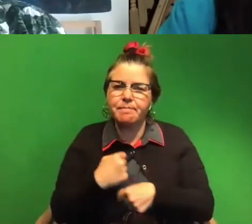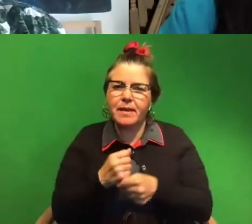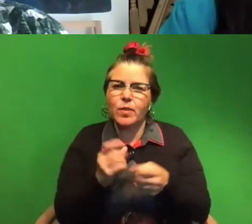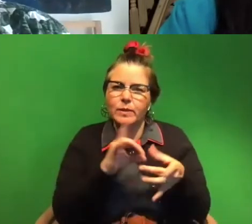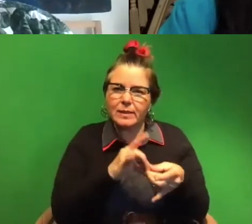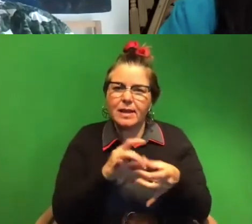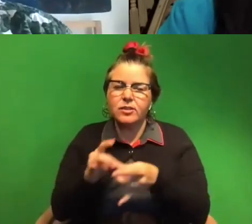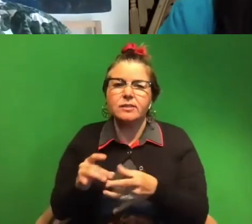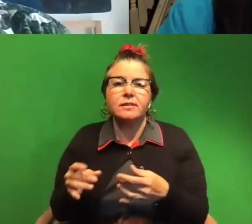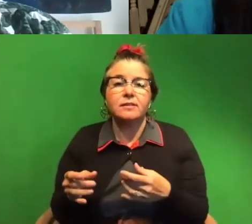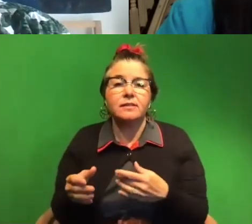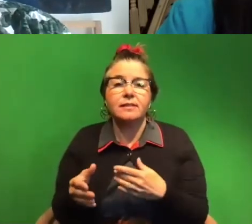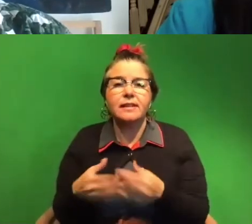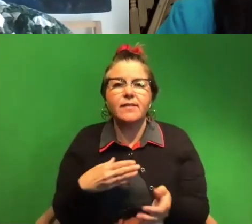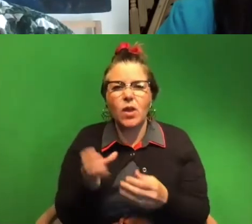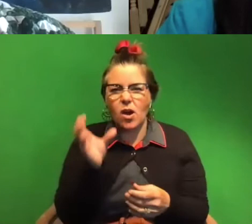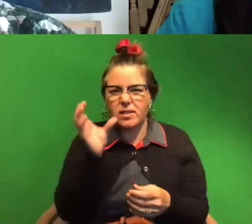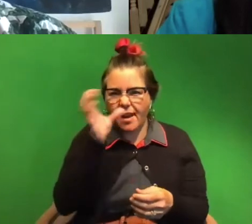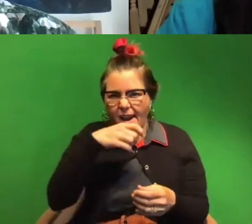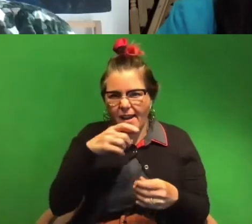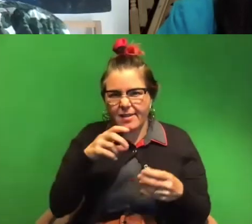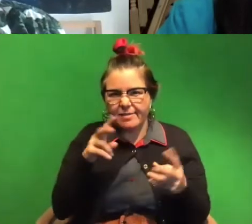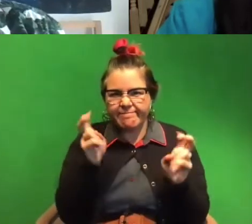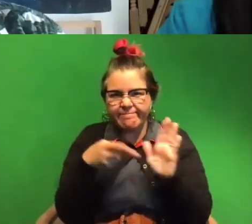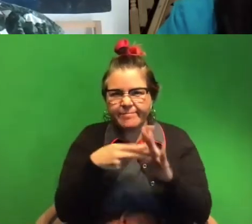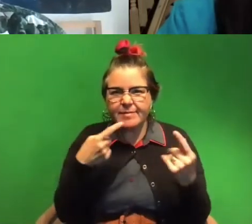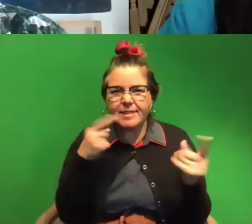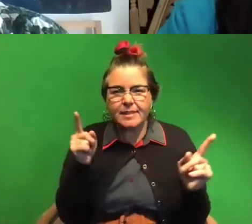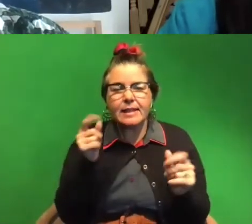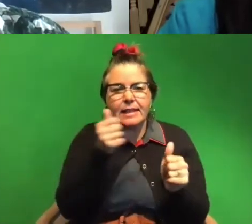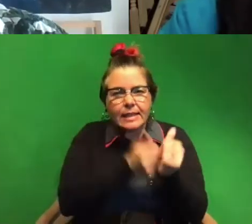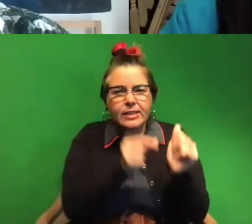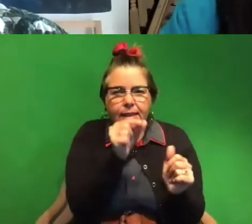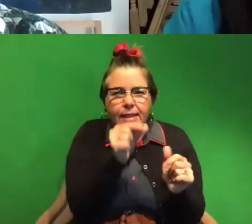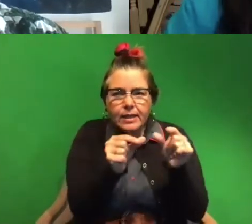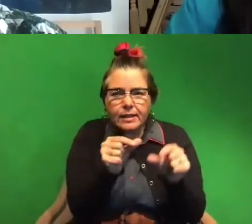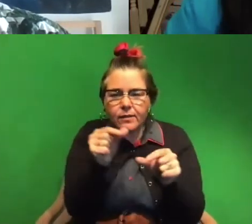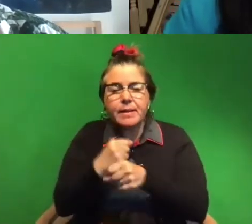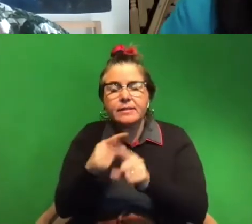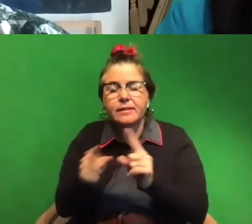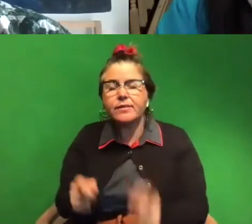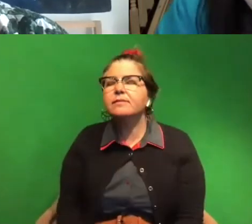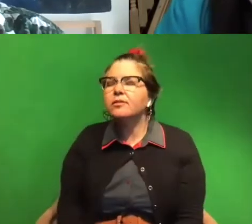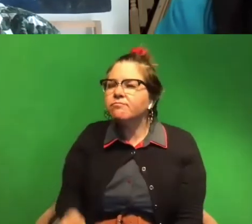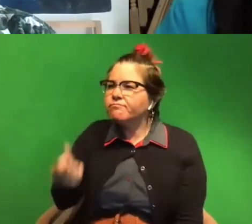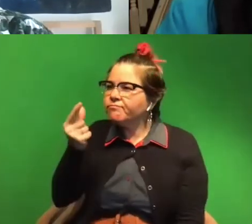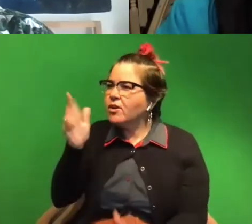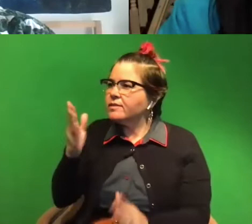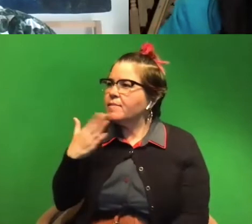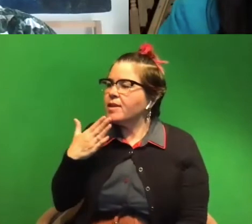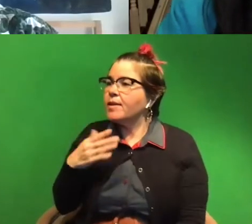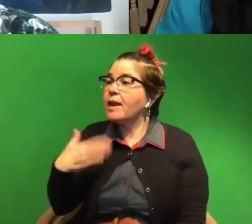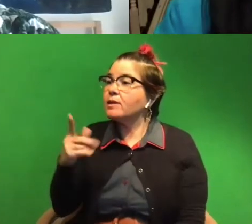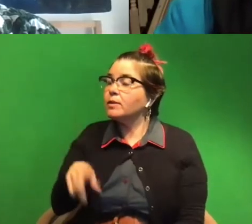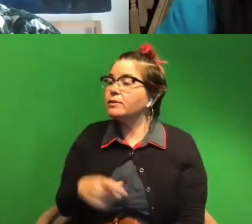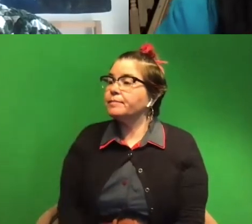though it's an odd success, each of those little things does make a difference. Totally. Awesome. Thank you. The next question